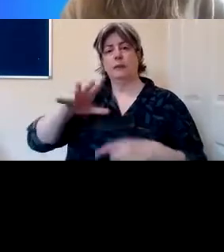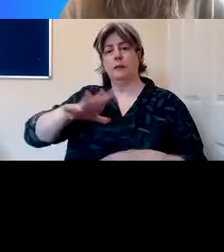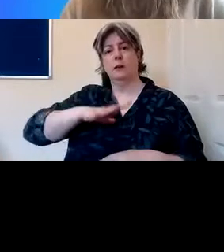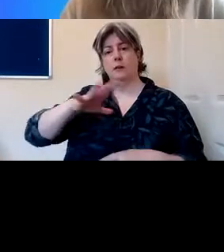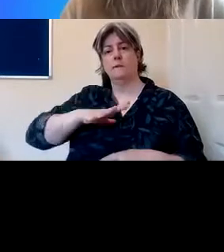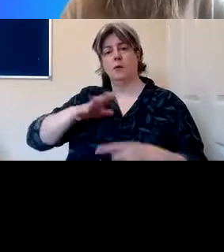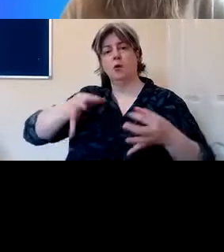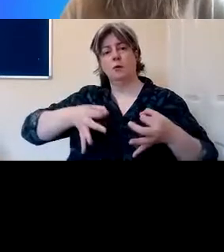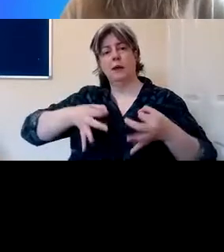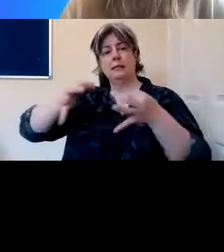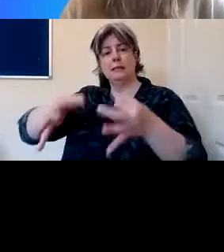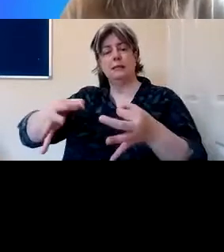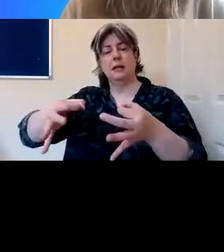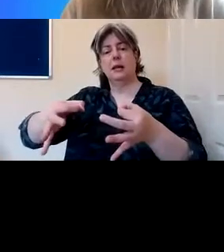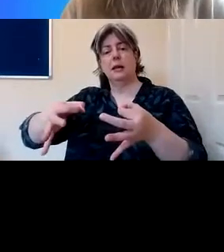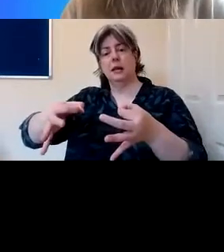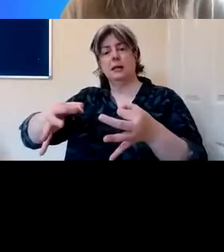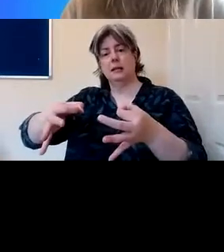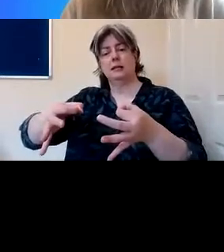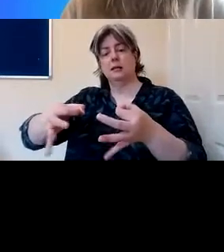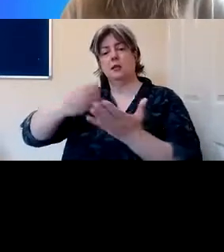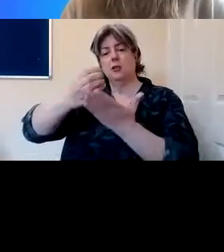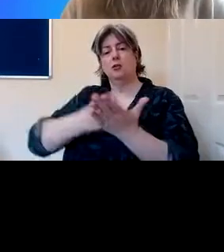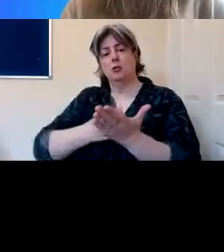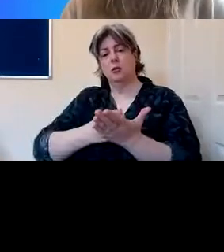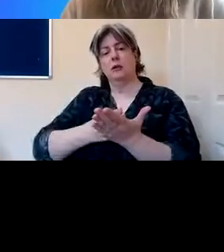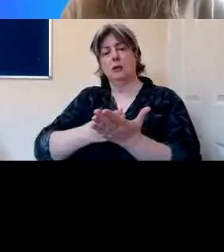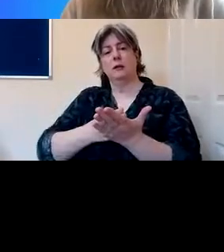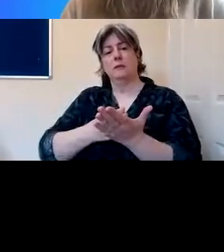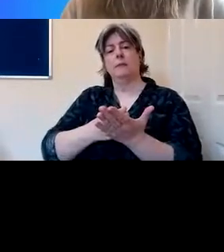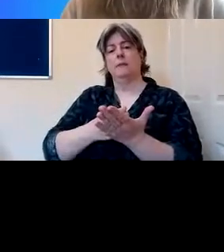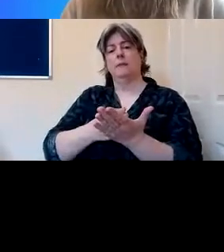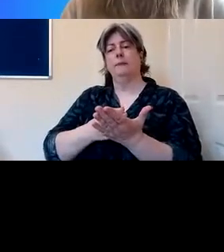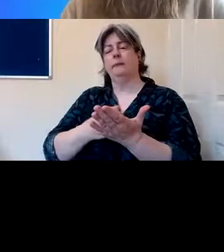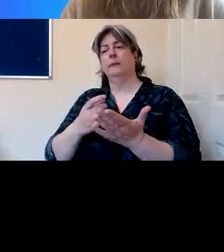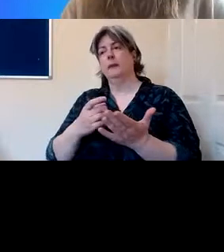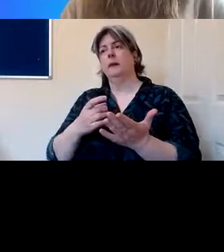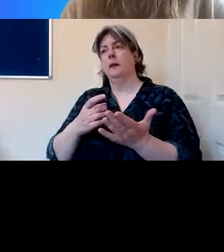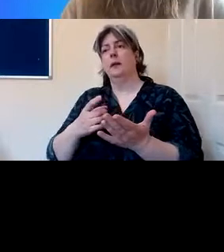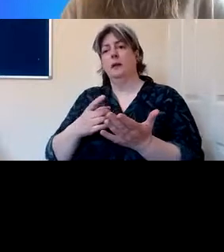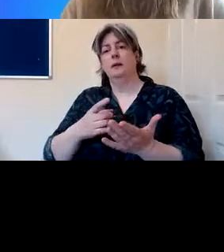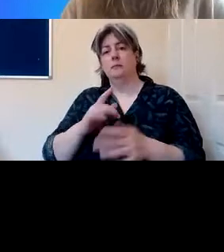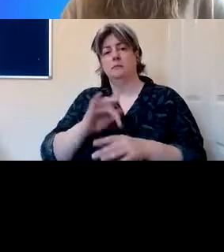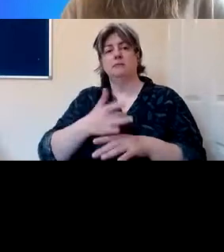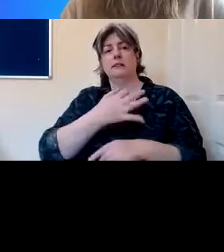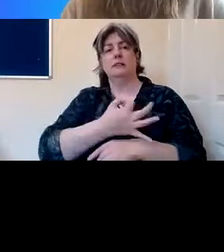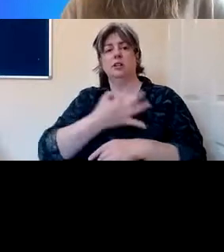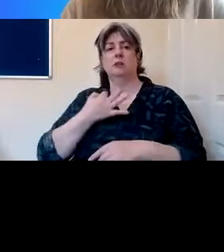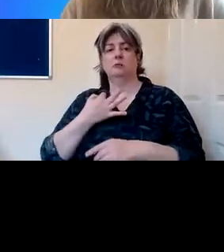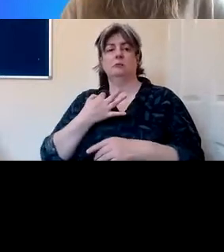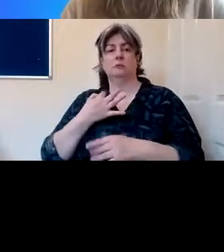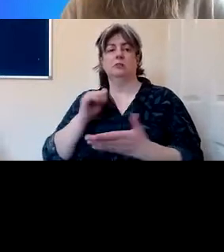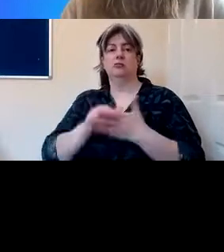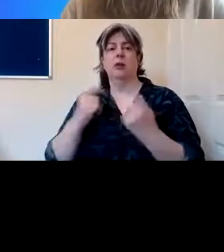of the curriculum by a year in response to the request of the profession, and that was the right thing to do. At some point, we're going to have to